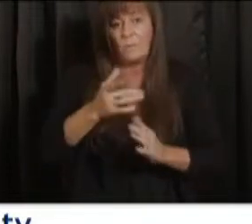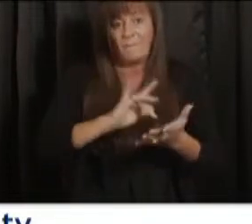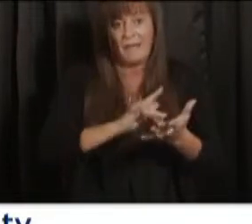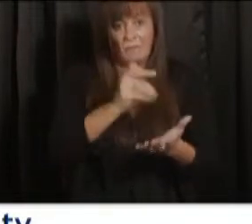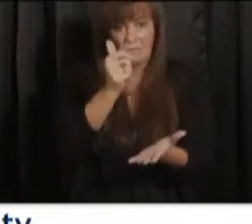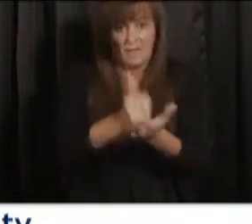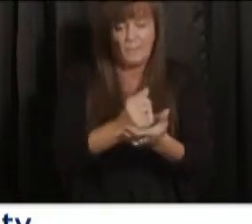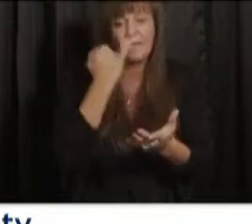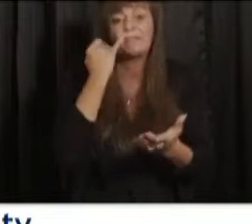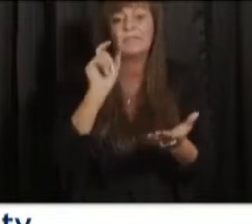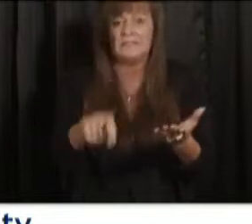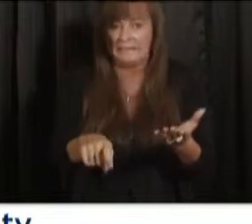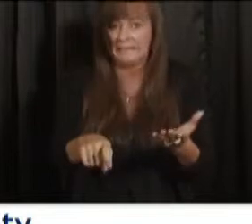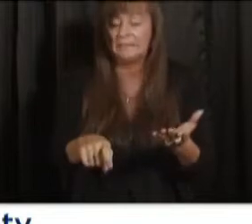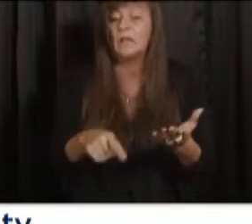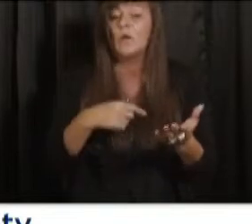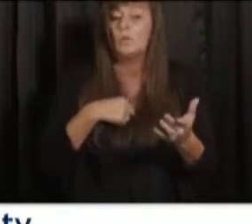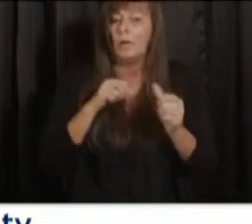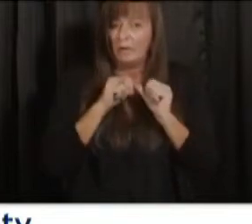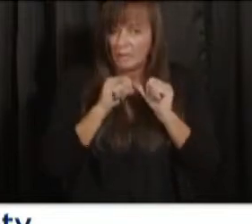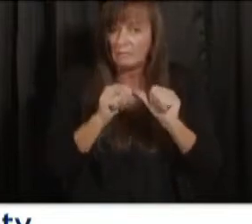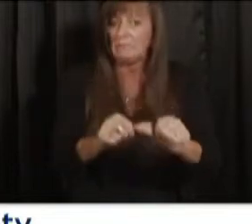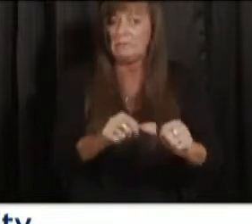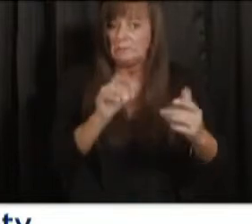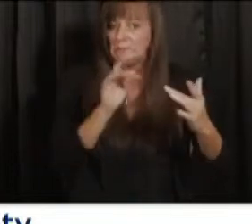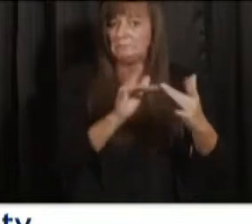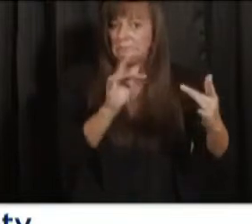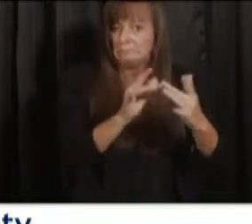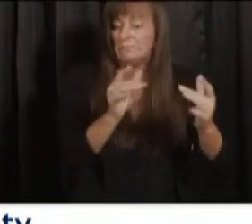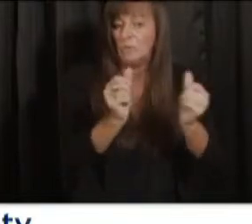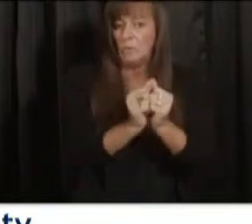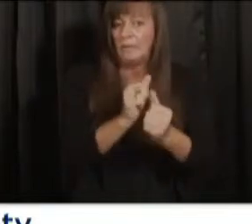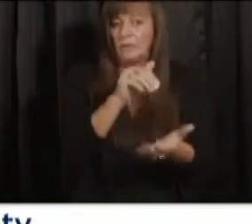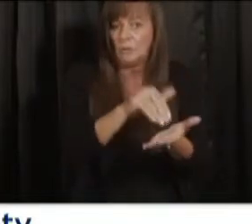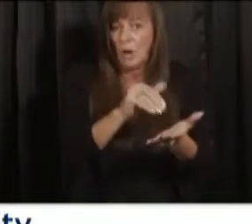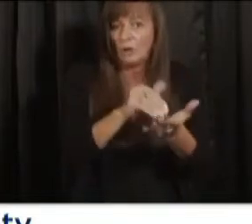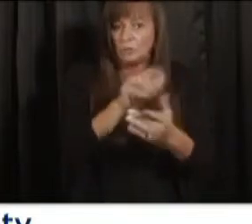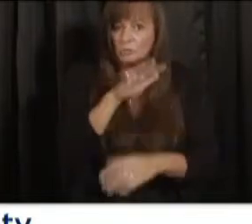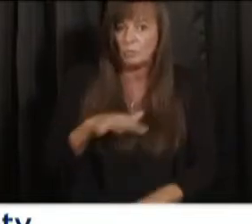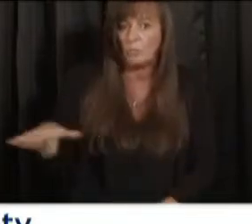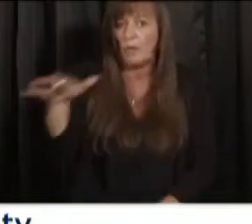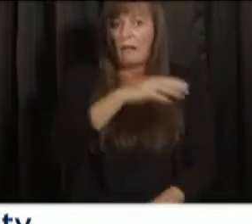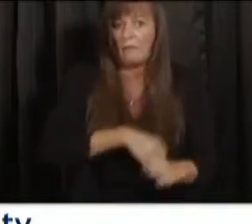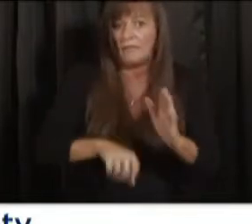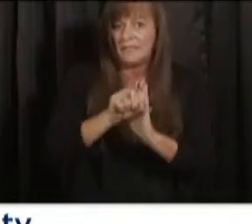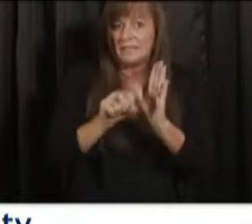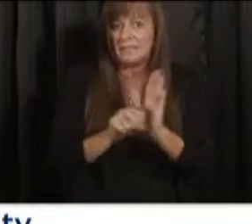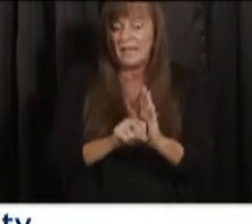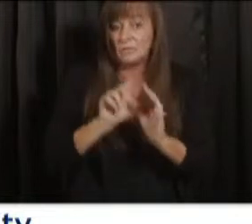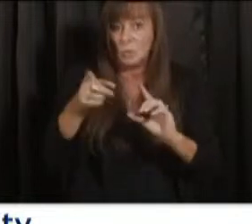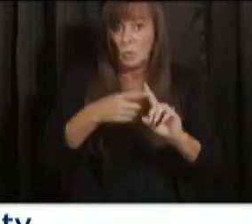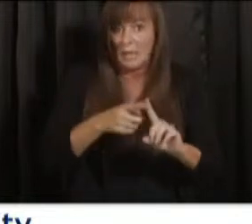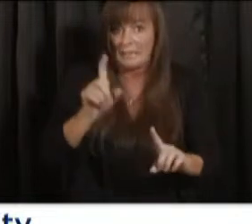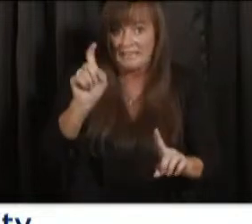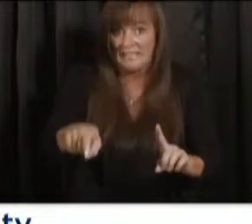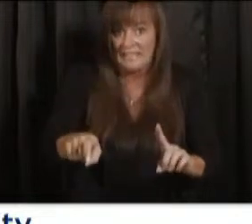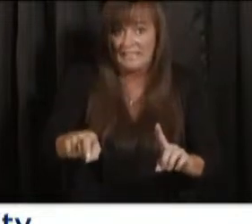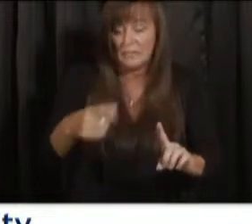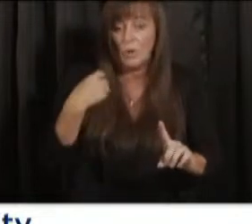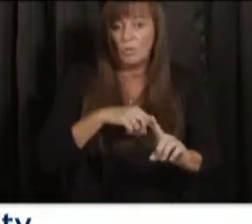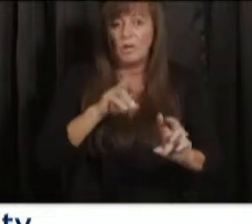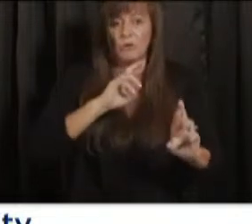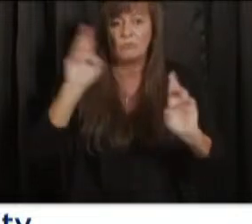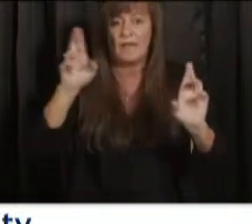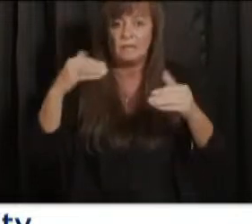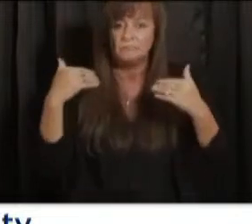if needed, and we're in regular touch with our providers across the state to see if or when that is needed and make sure that can be done in an expedited